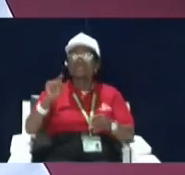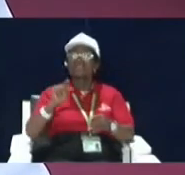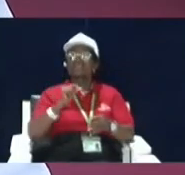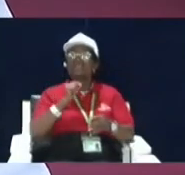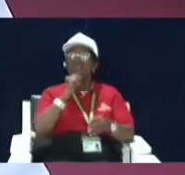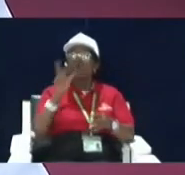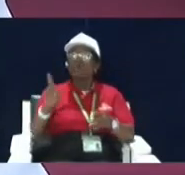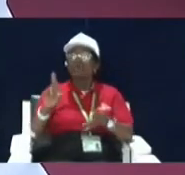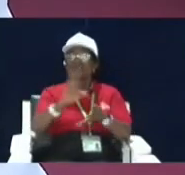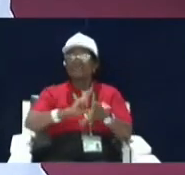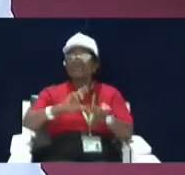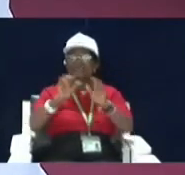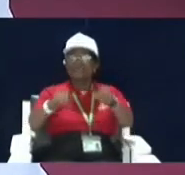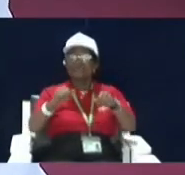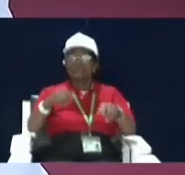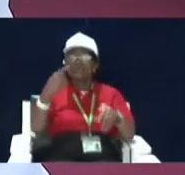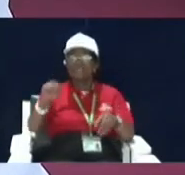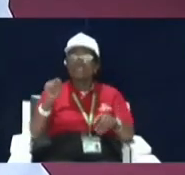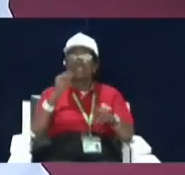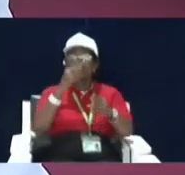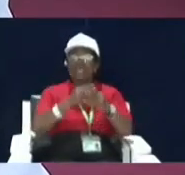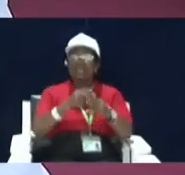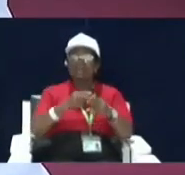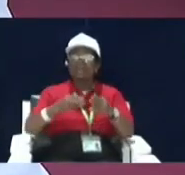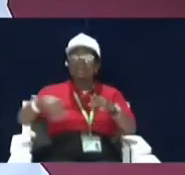In the name that's above every other name,